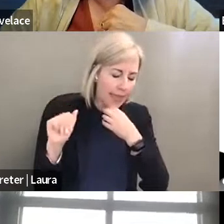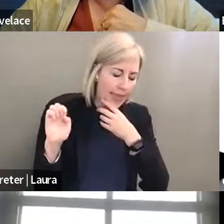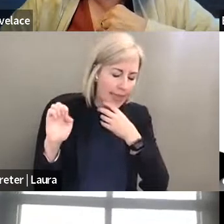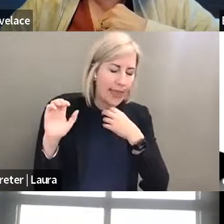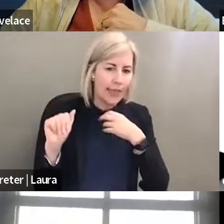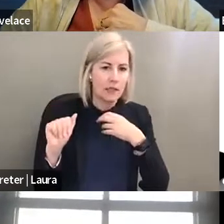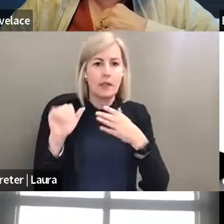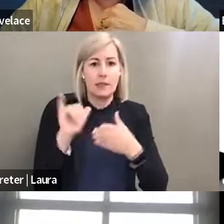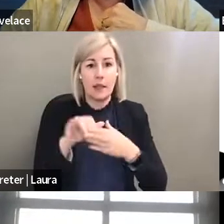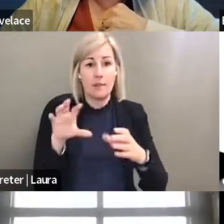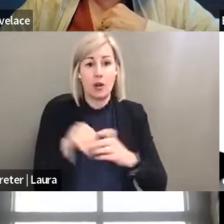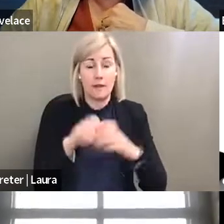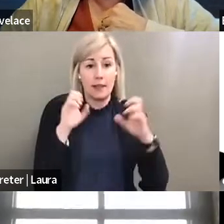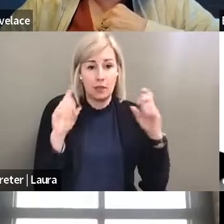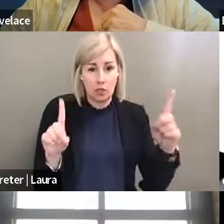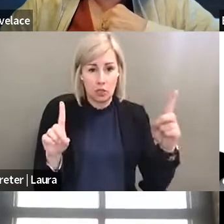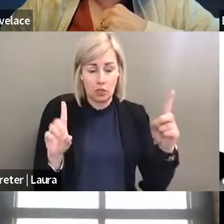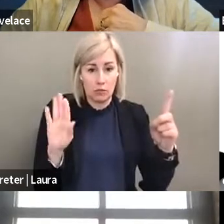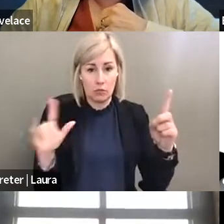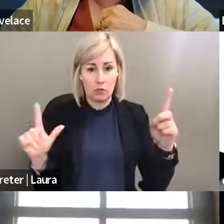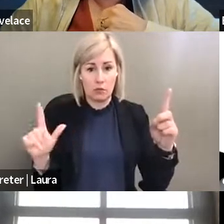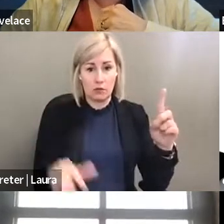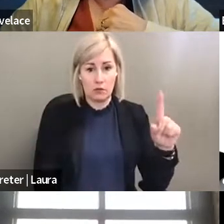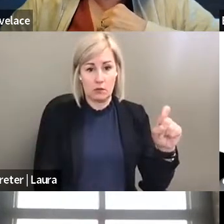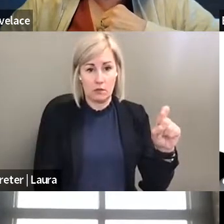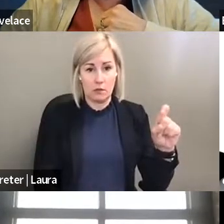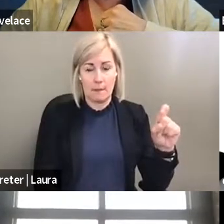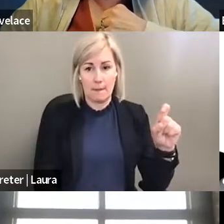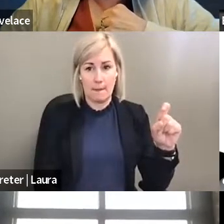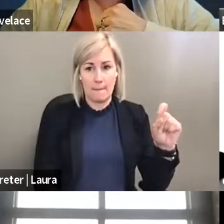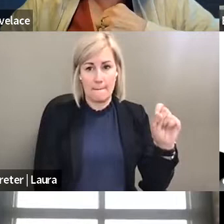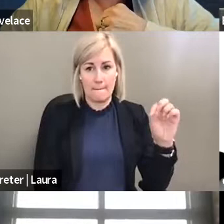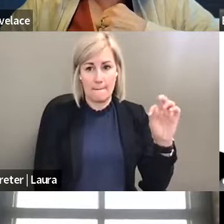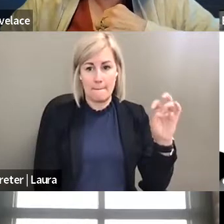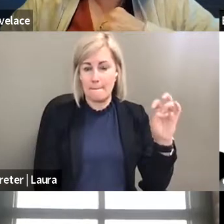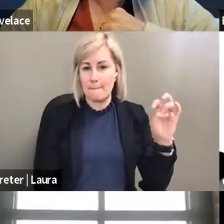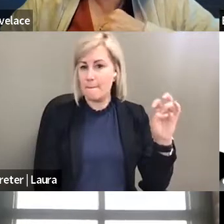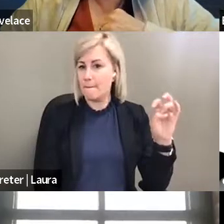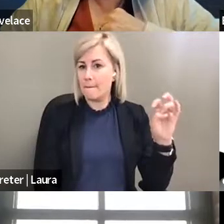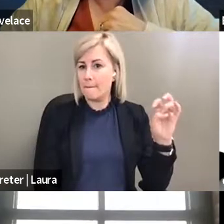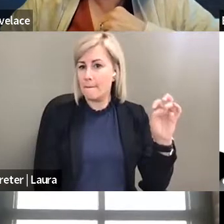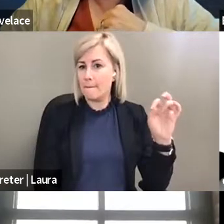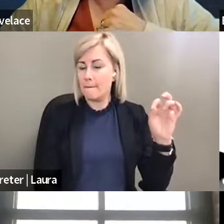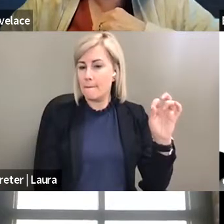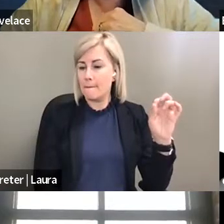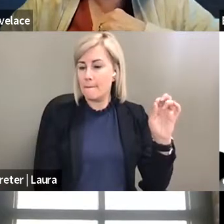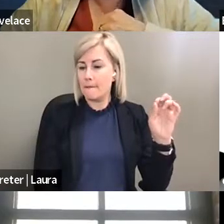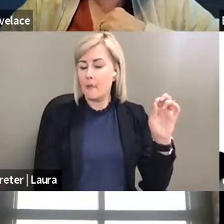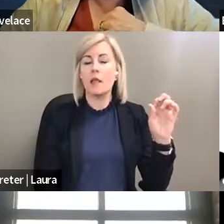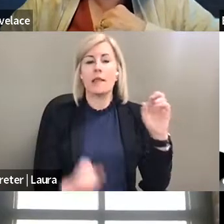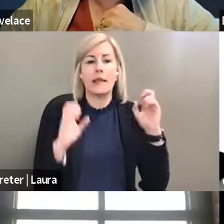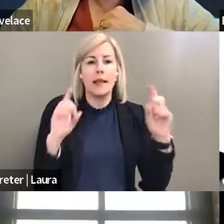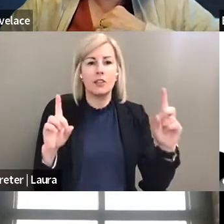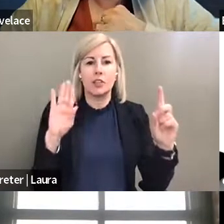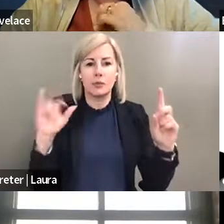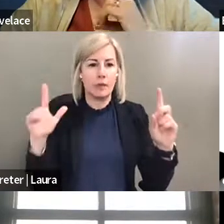that? Was that part of the education bill in the House that passed? No, so the education bill hasn't